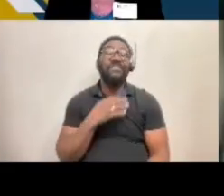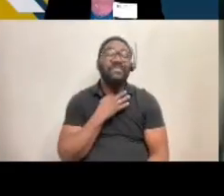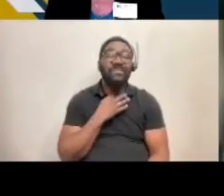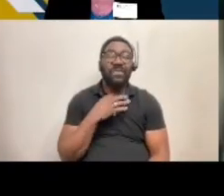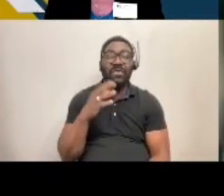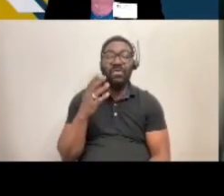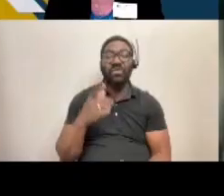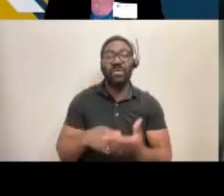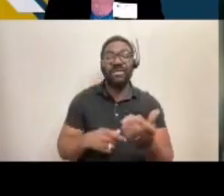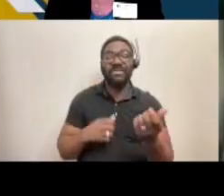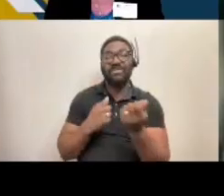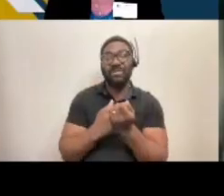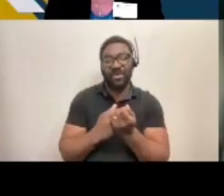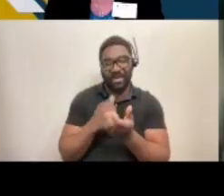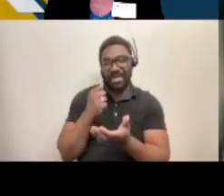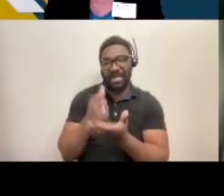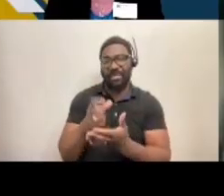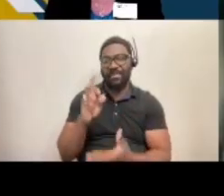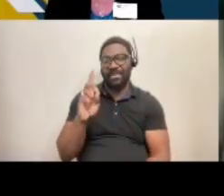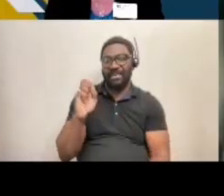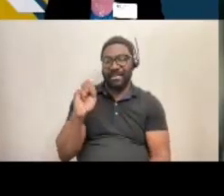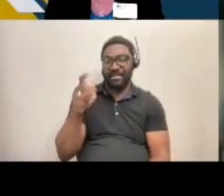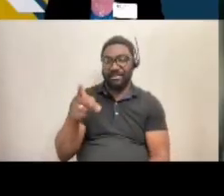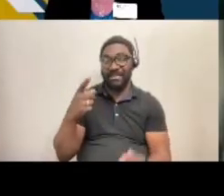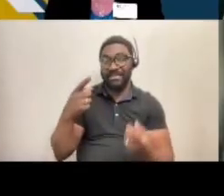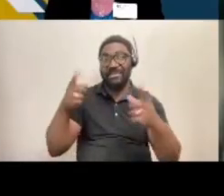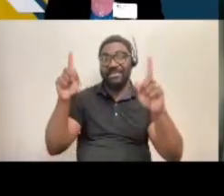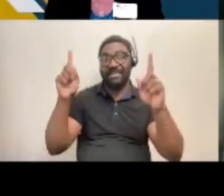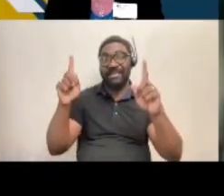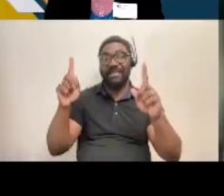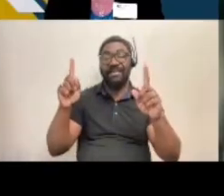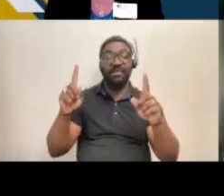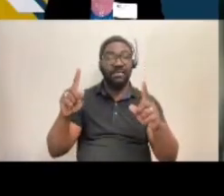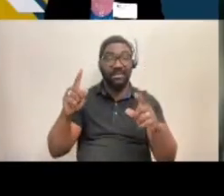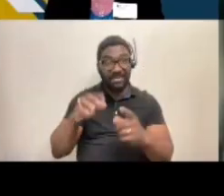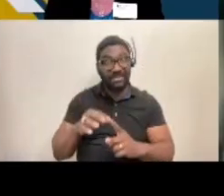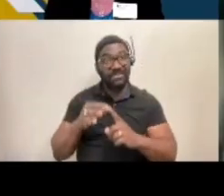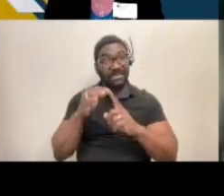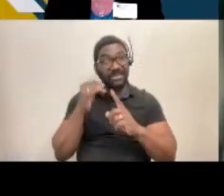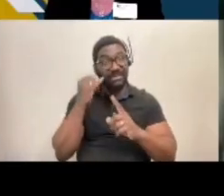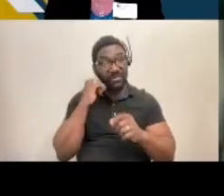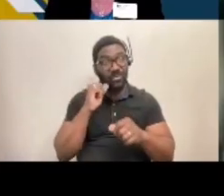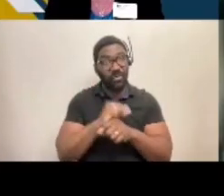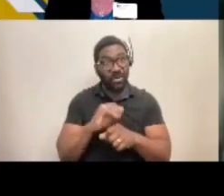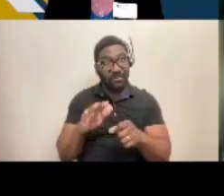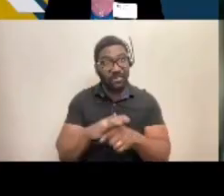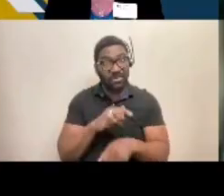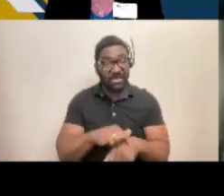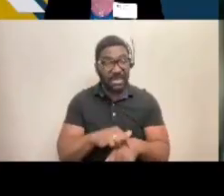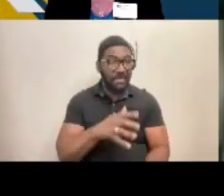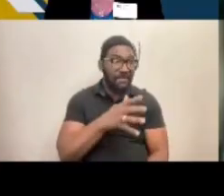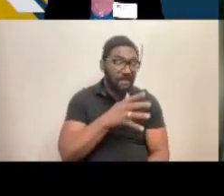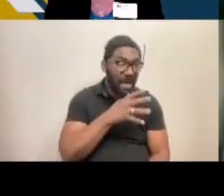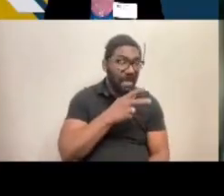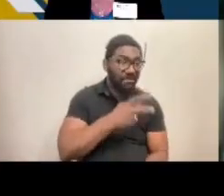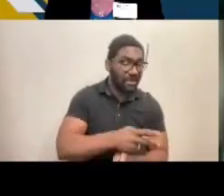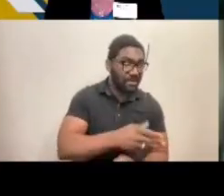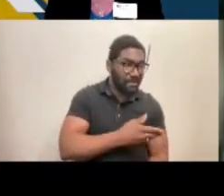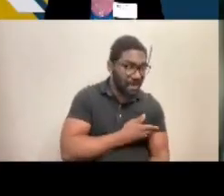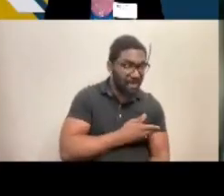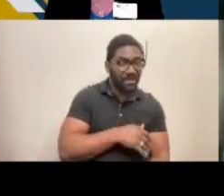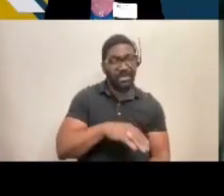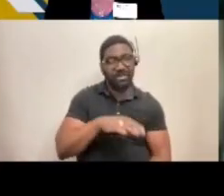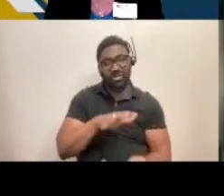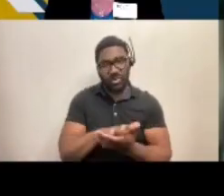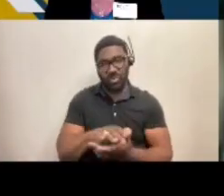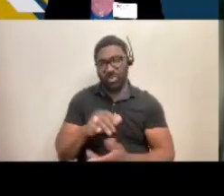in their coursework, especially if they're working full time? So if you're a mom, you're working full time, how are we able to help people really be able to finish and, make it over